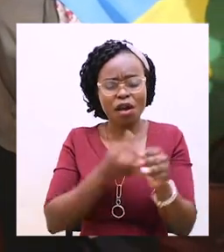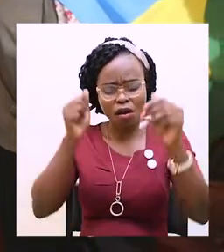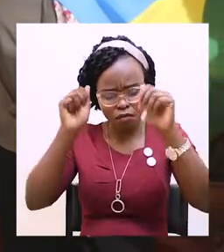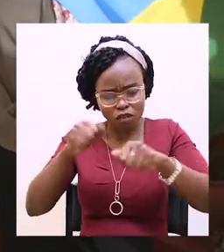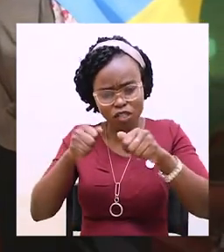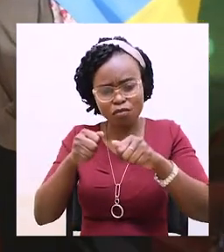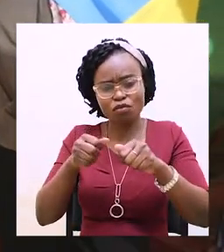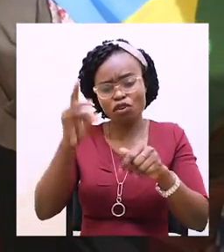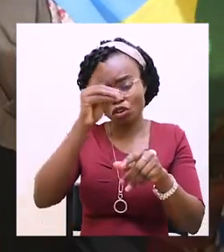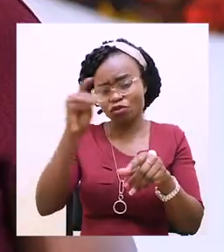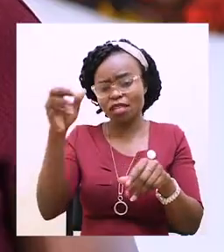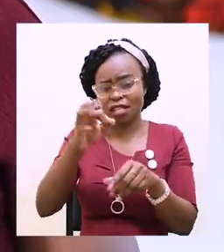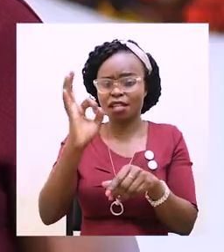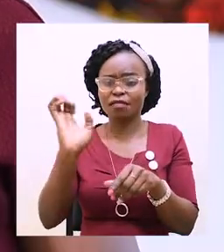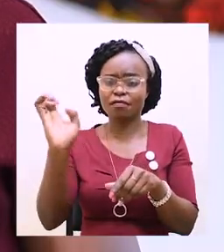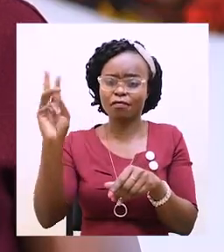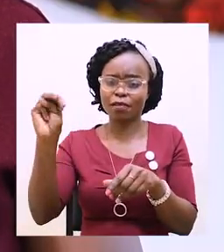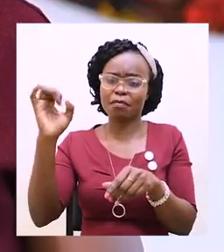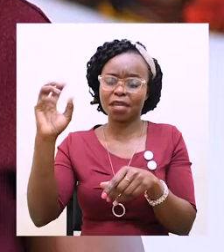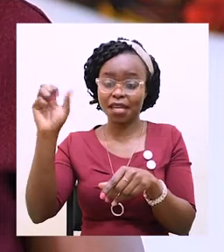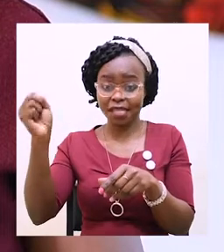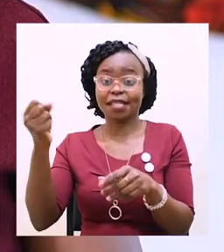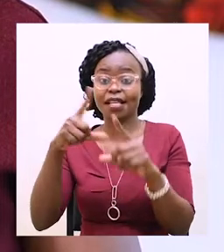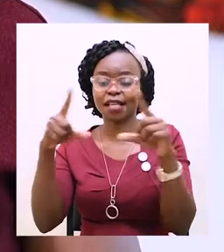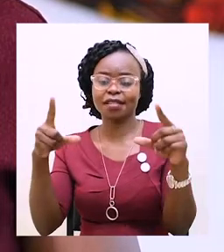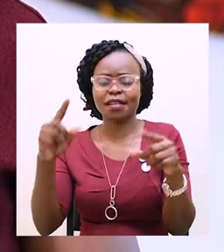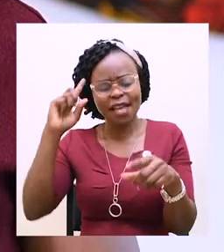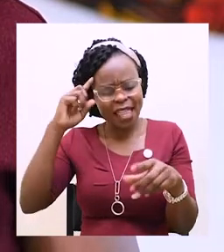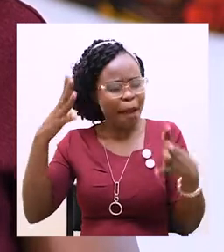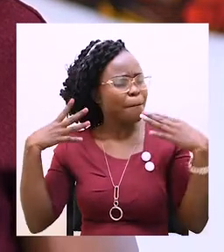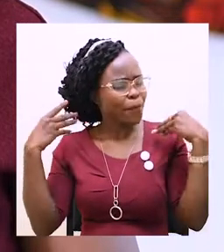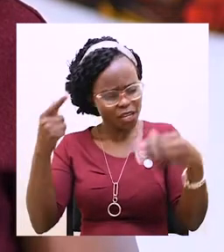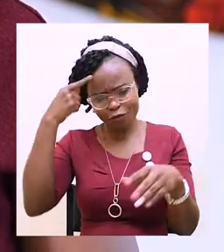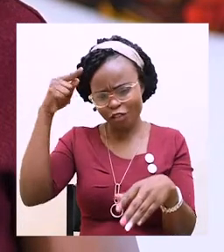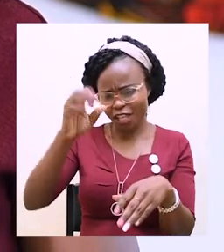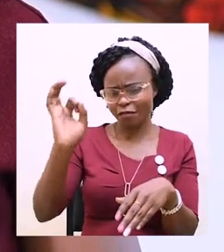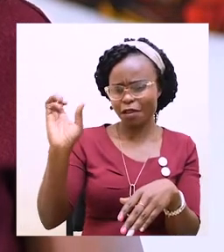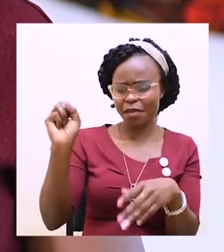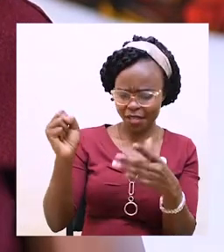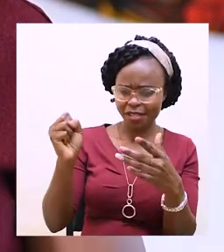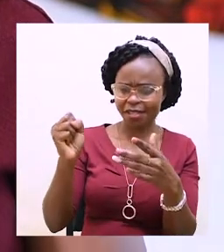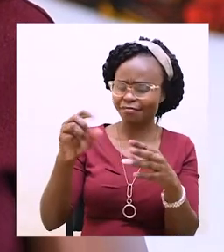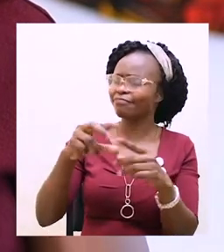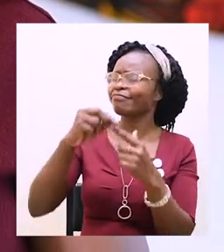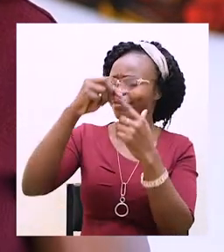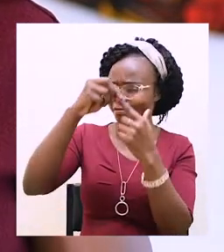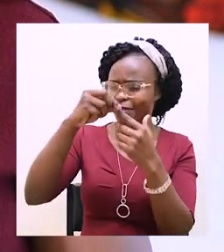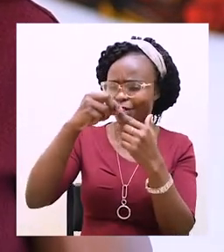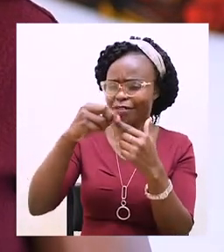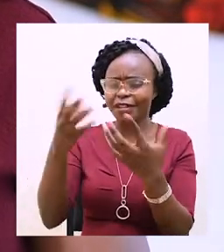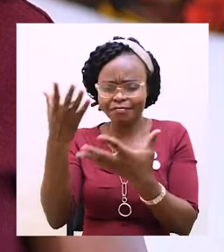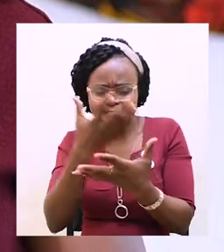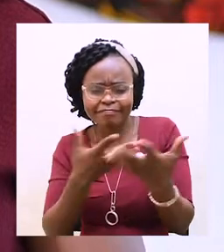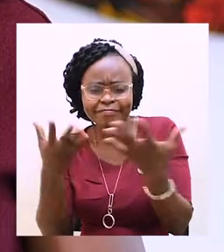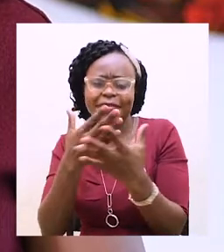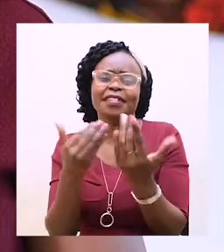that with a feminist lens. I think the boldness of FEMNET has really stood out in the last couple of years in terms of getting into